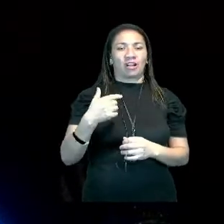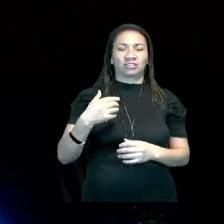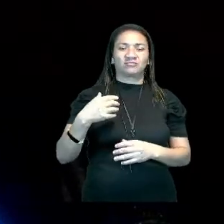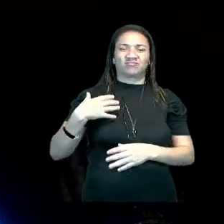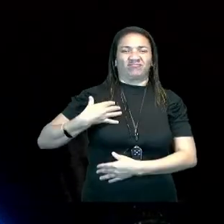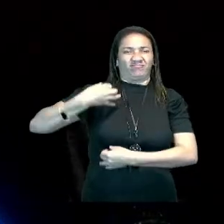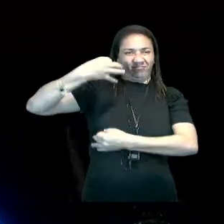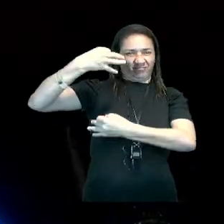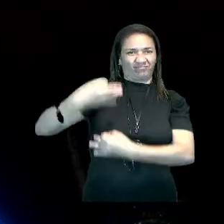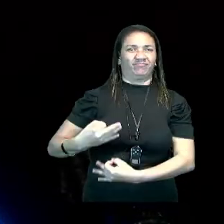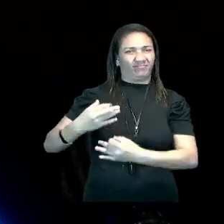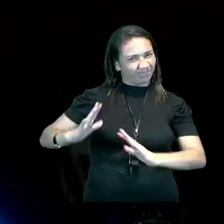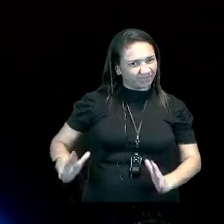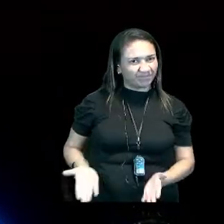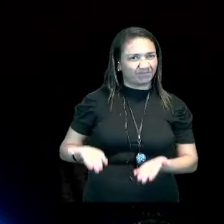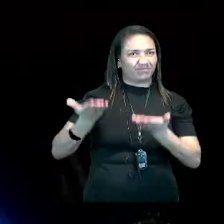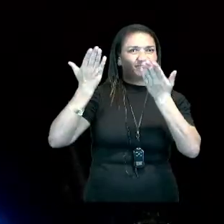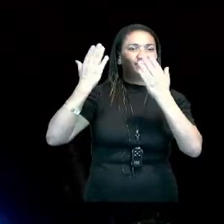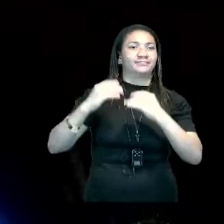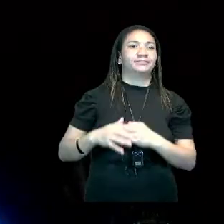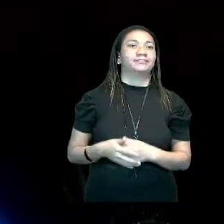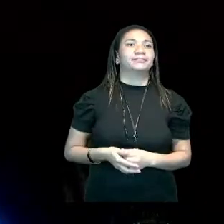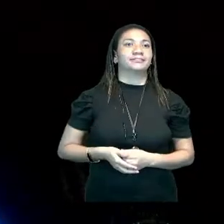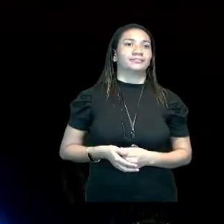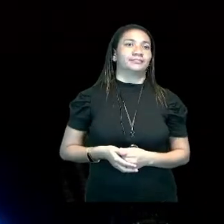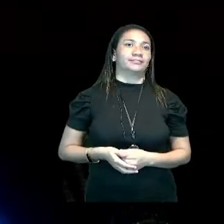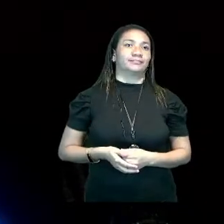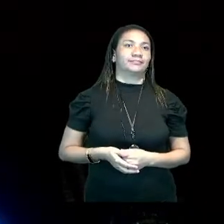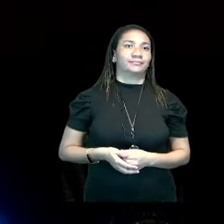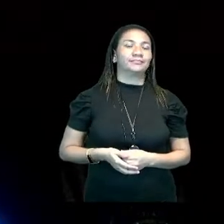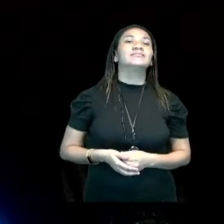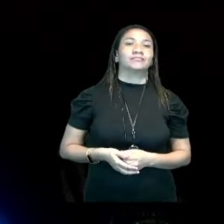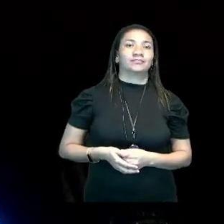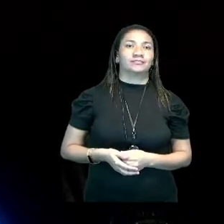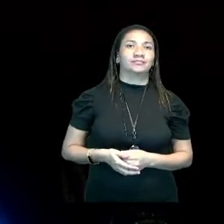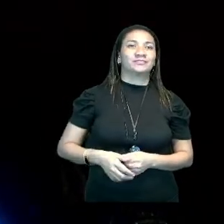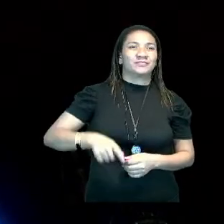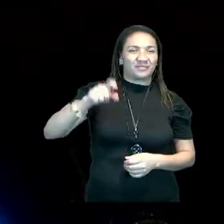la restauración de nuestra dignidad.